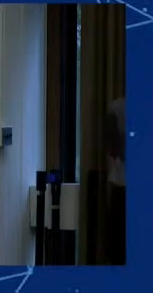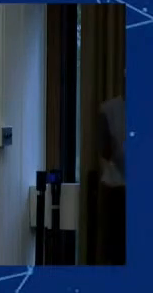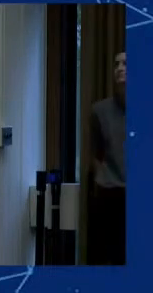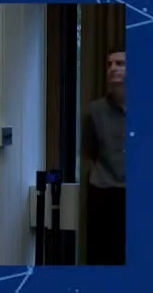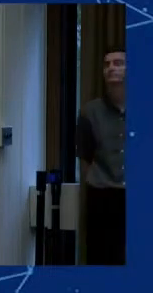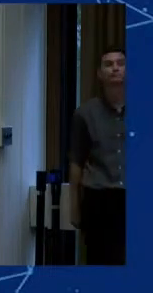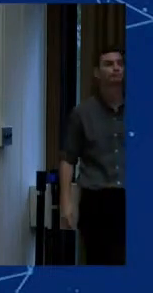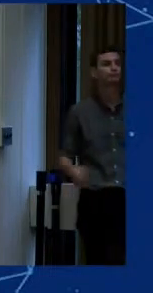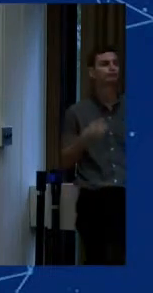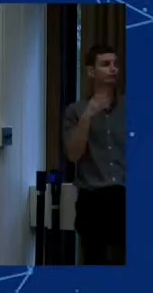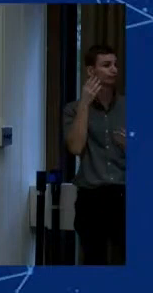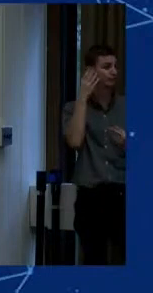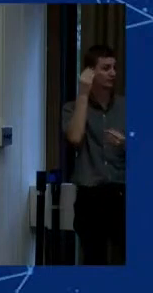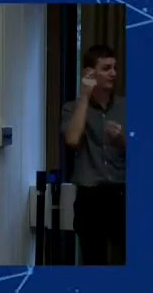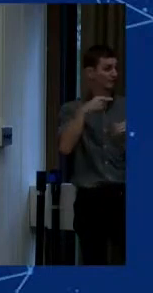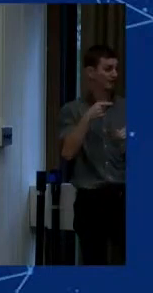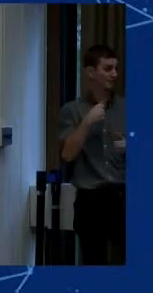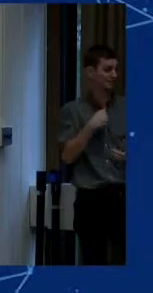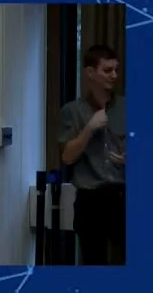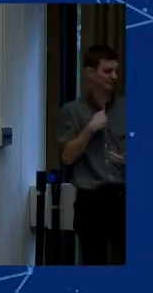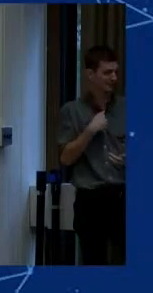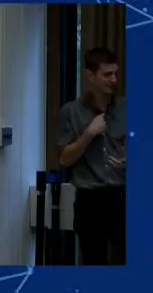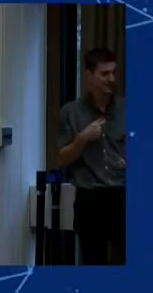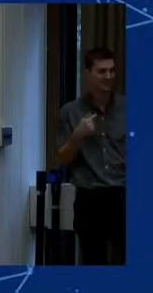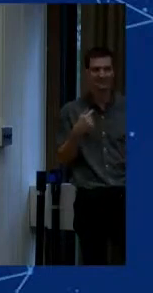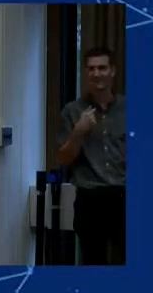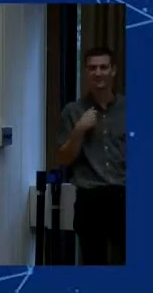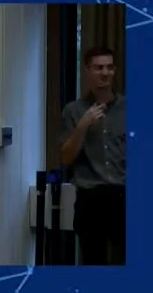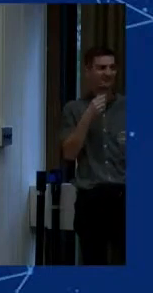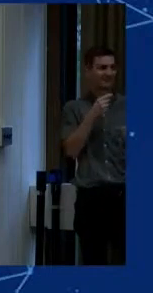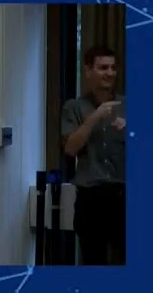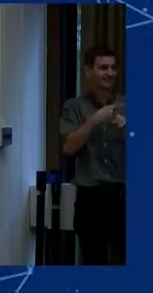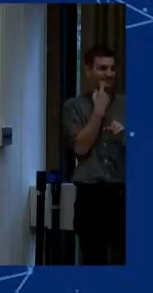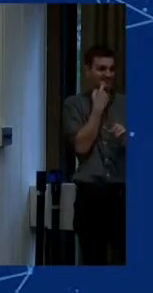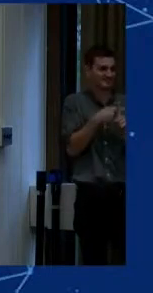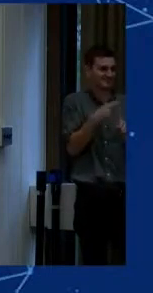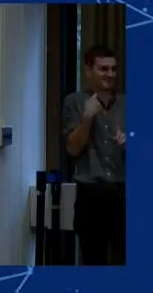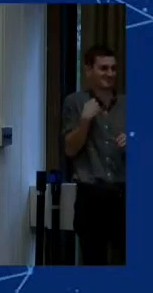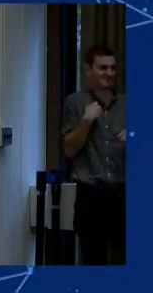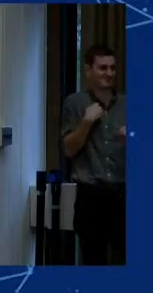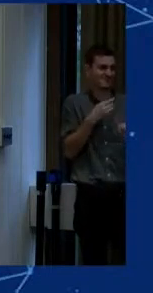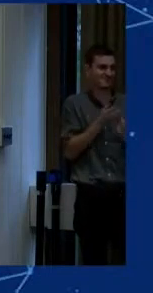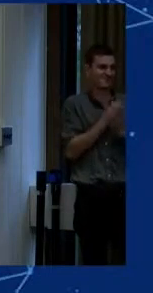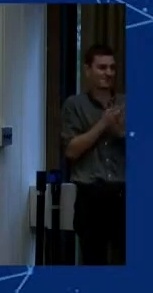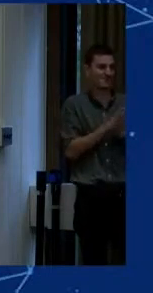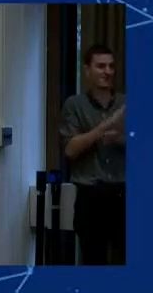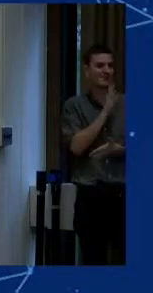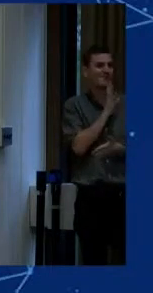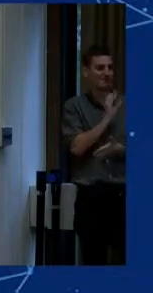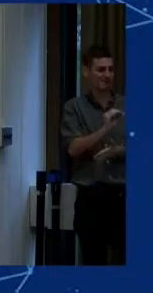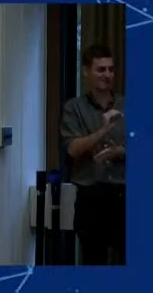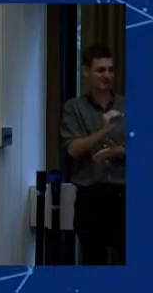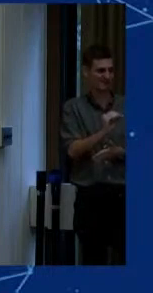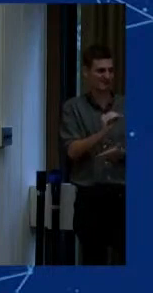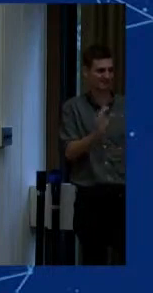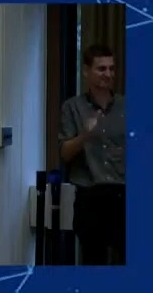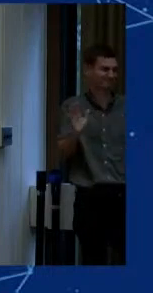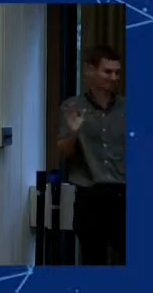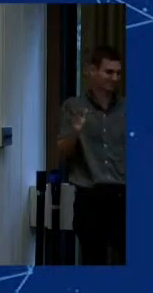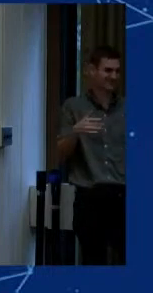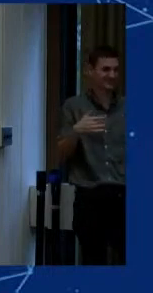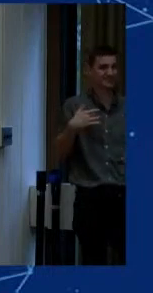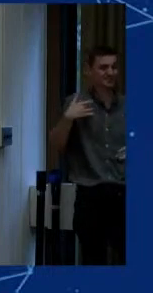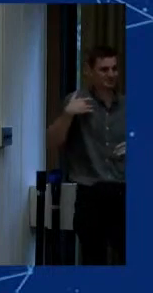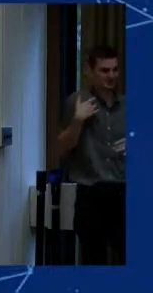Well, something about me, last month I turned 40, culture plus. And like most 40-year-olds do, they go out for a